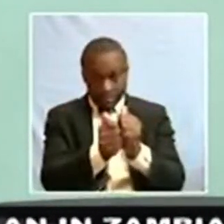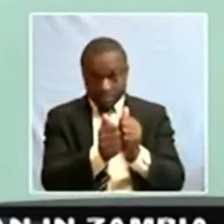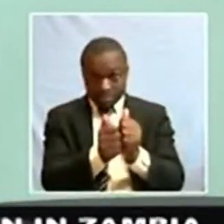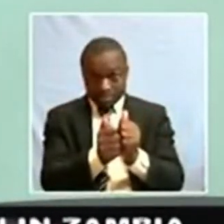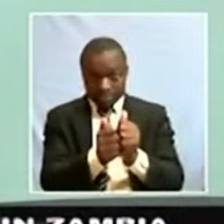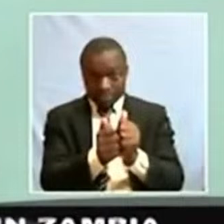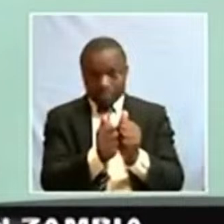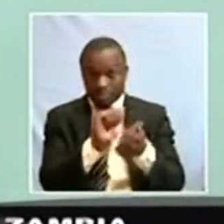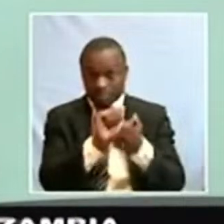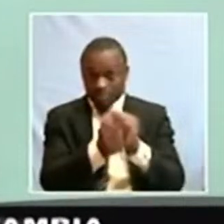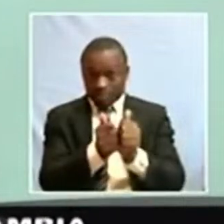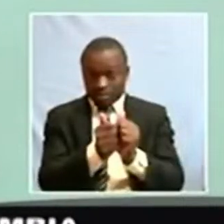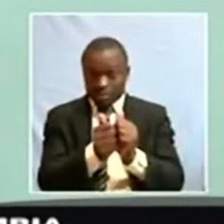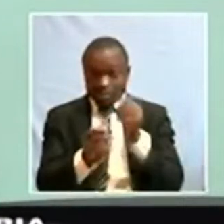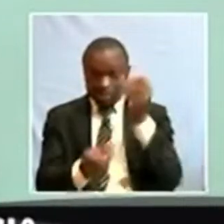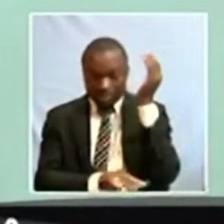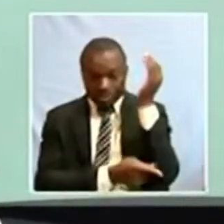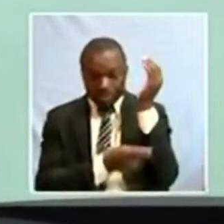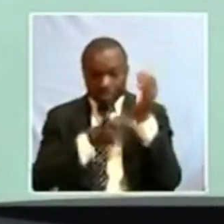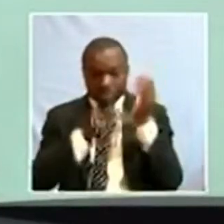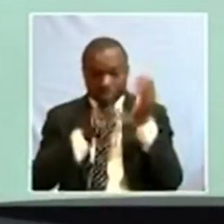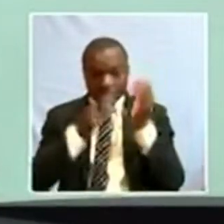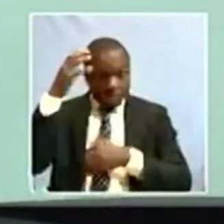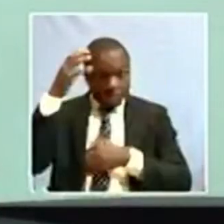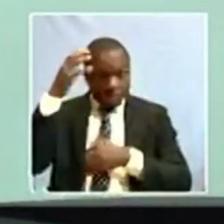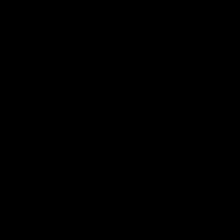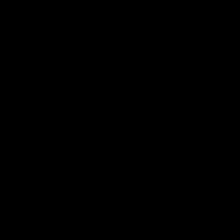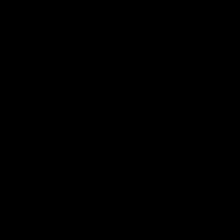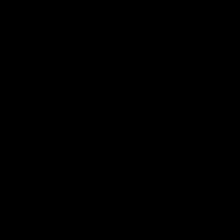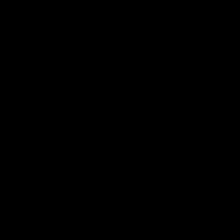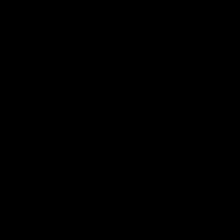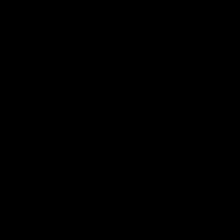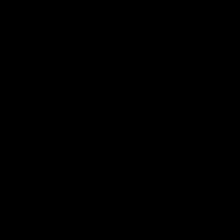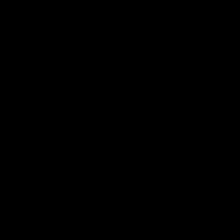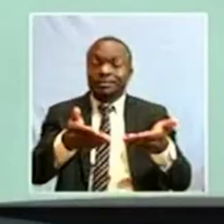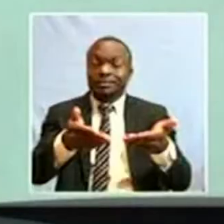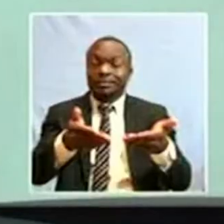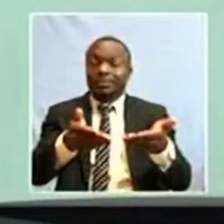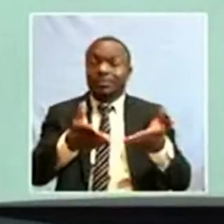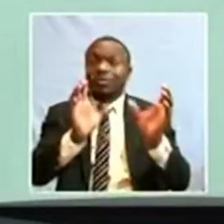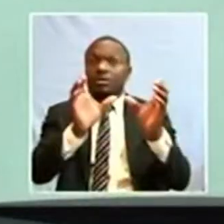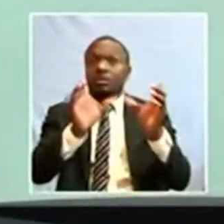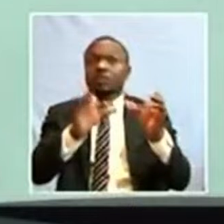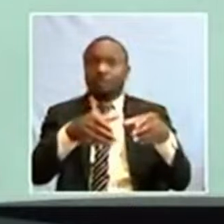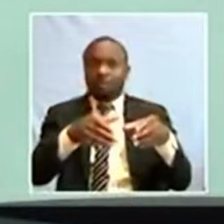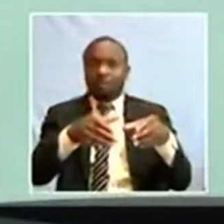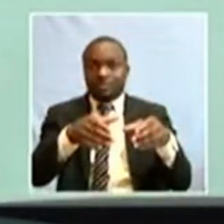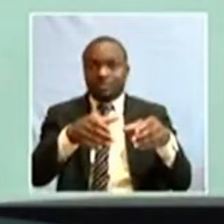sports development officers have been devolved to council to open action plan done.